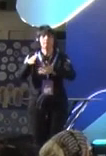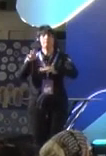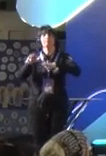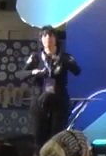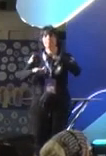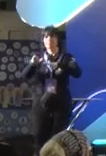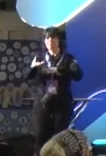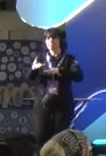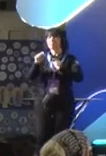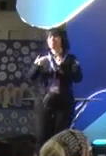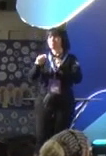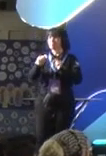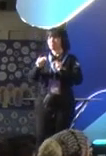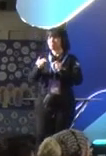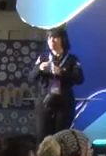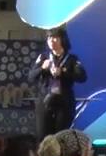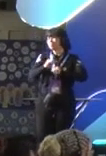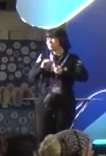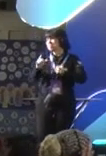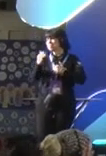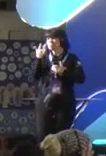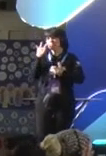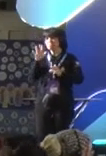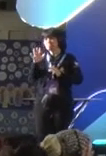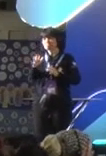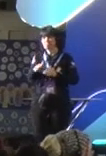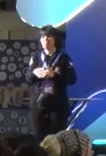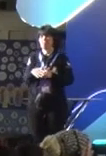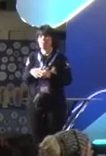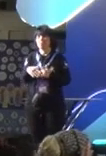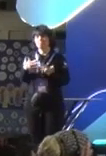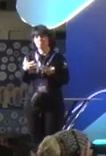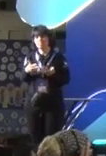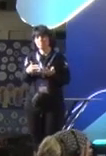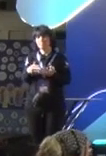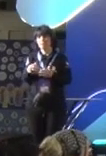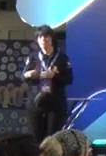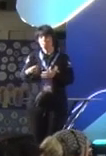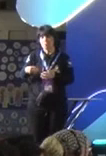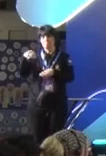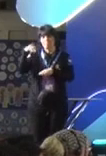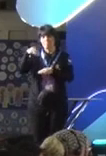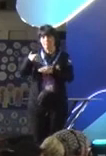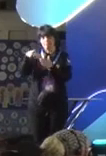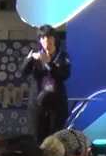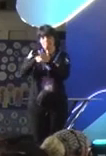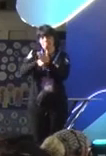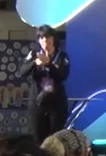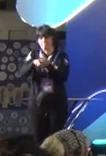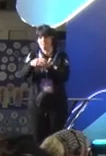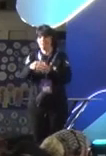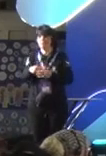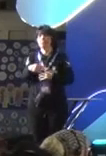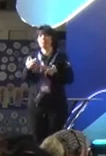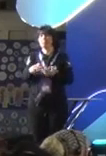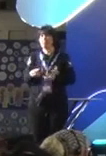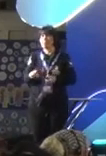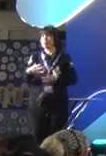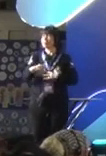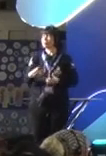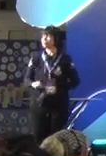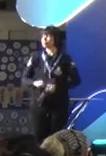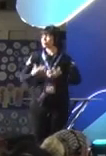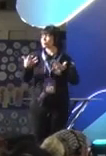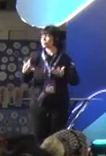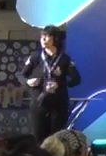unanswered mysteries. However, one thing he was also very keen on was giving inspiration to a future generation of scientists. He